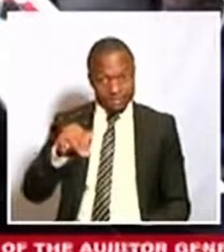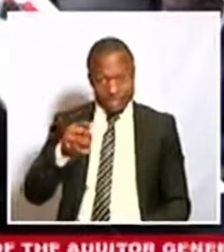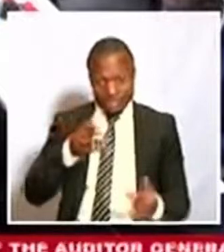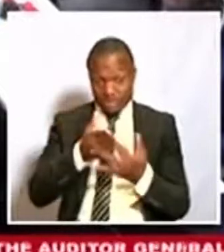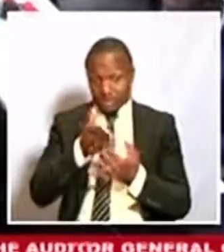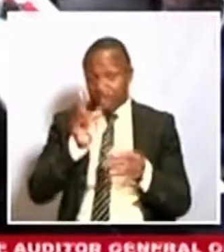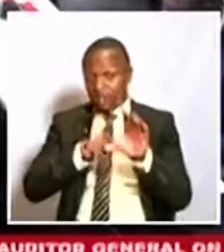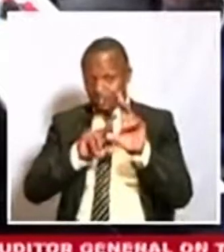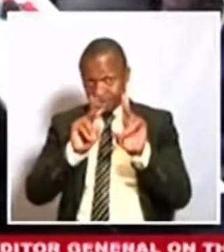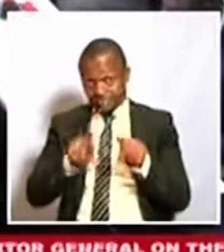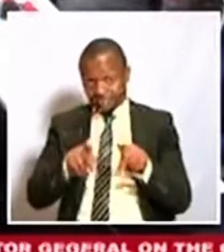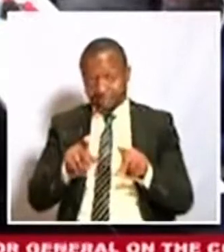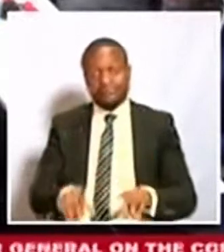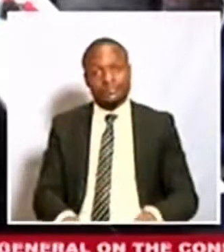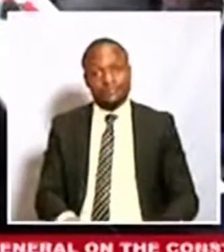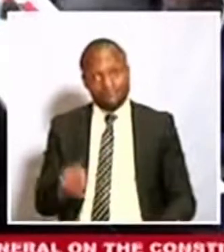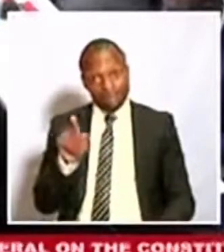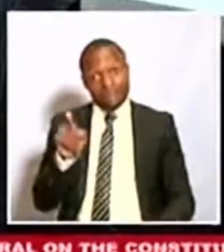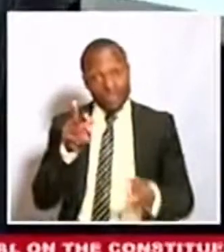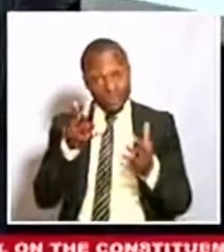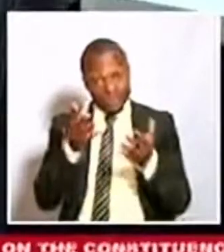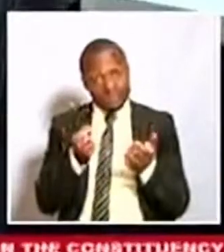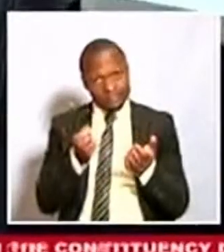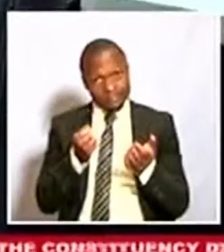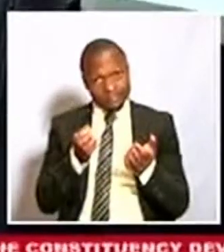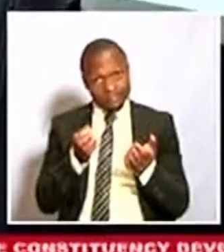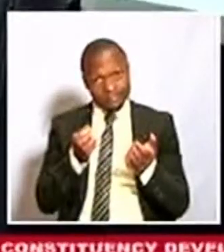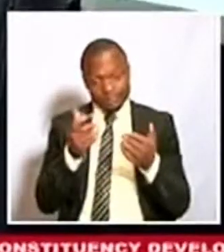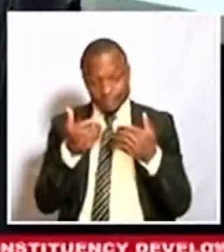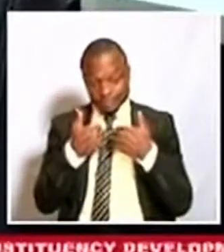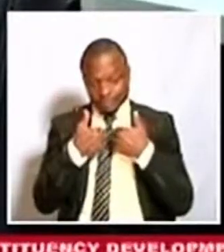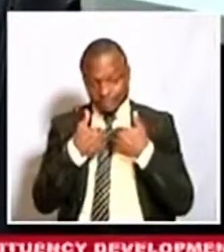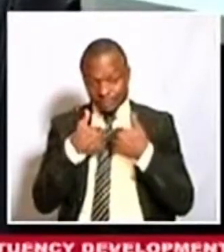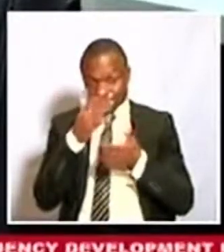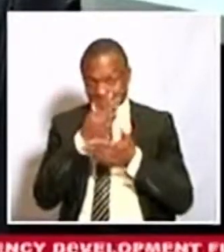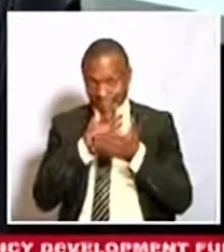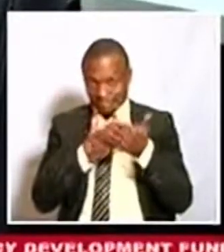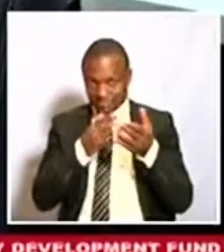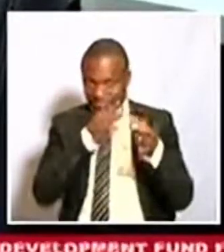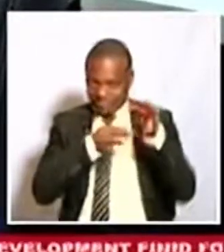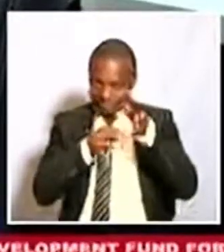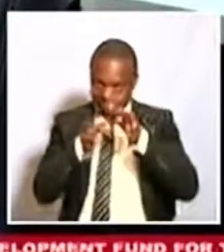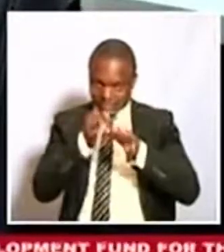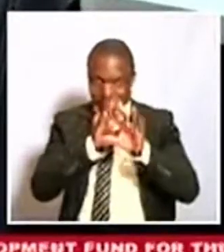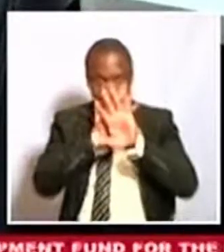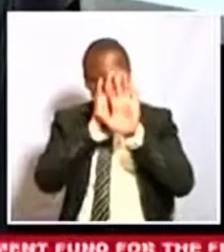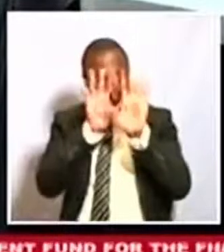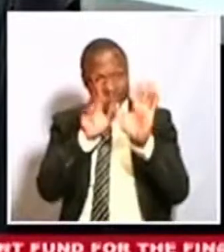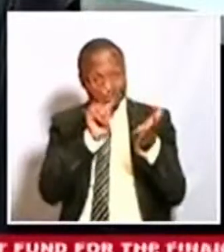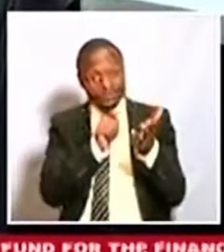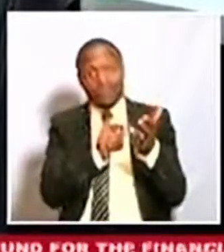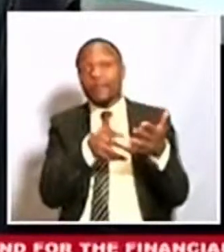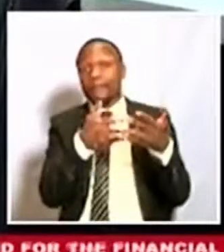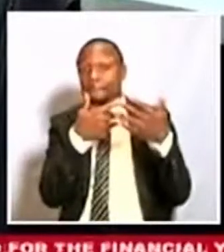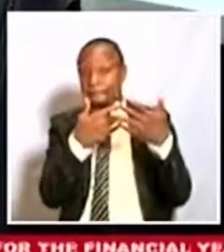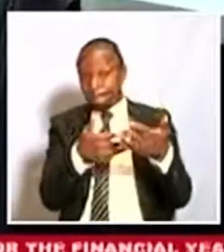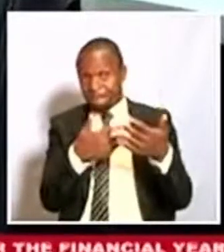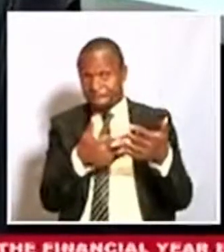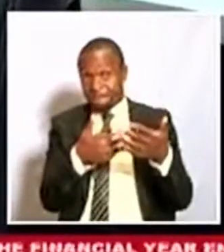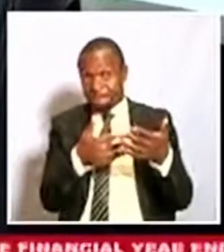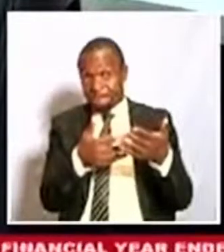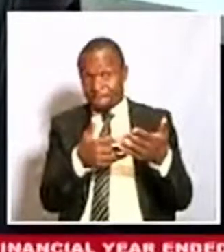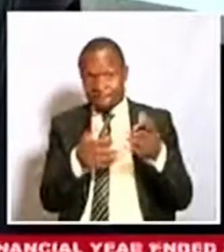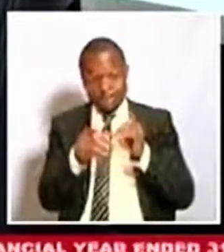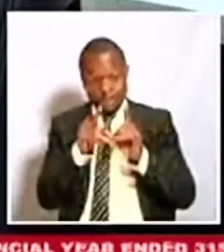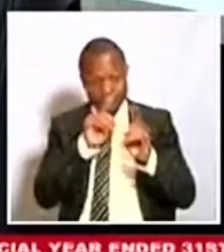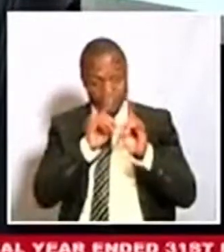you, Chairperson, I just want to have some comfort. These are the documents which are being referred